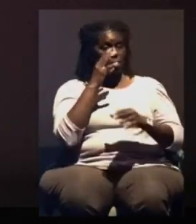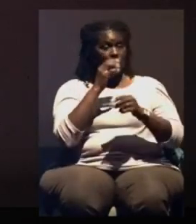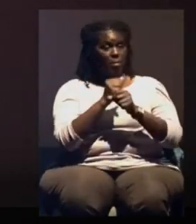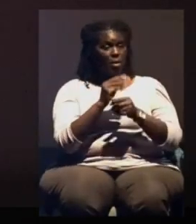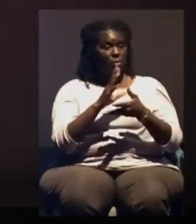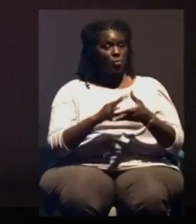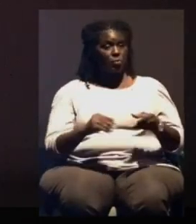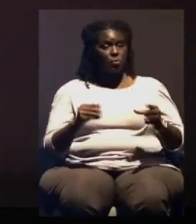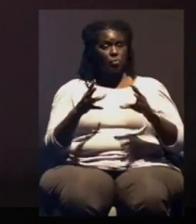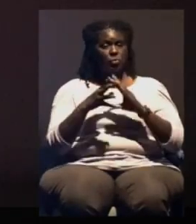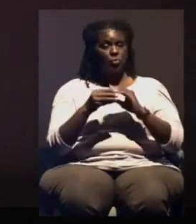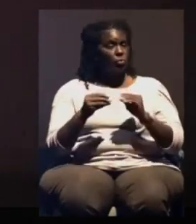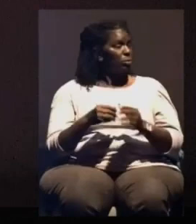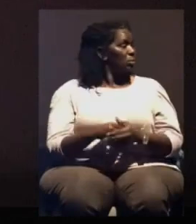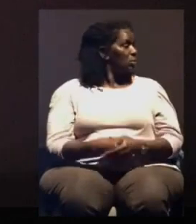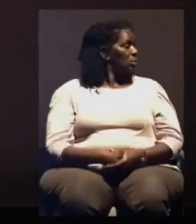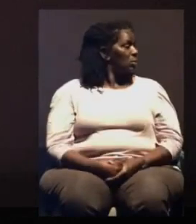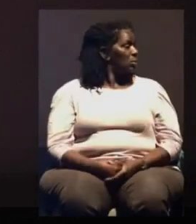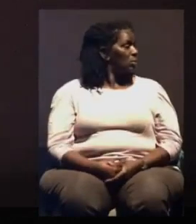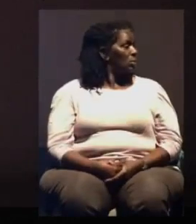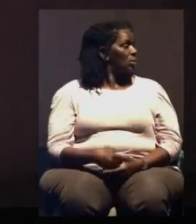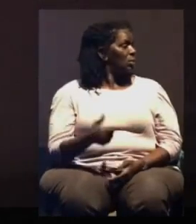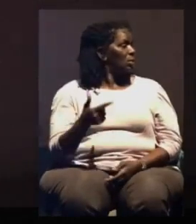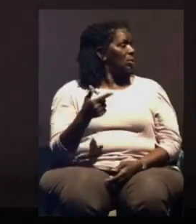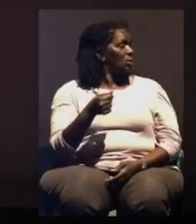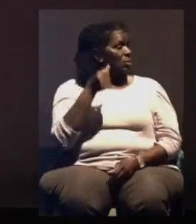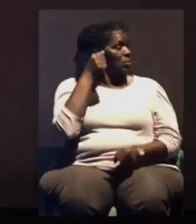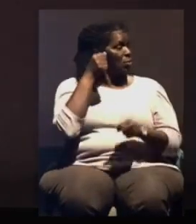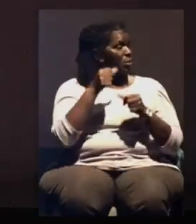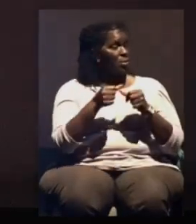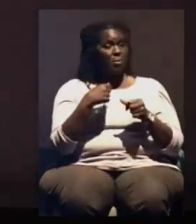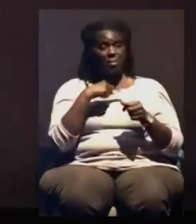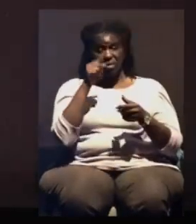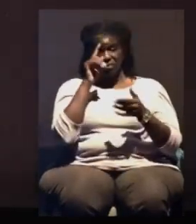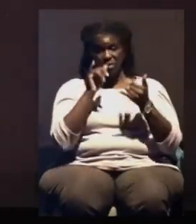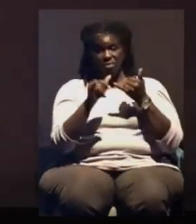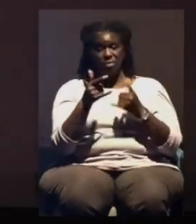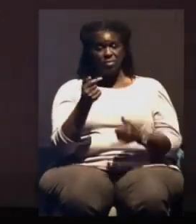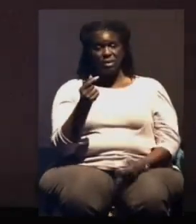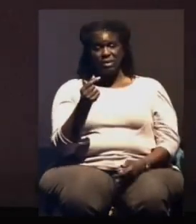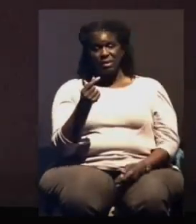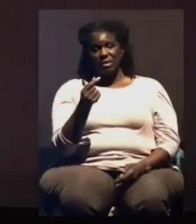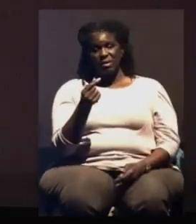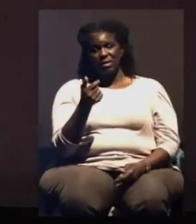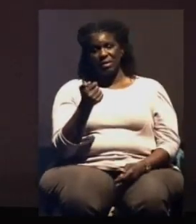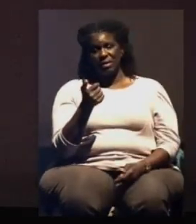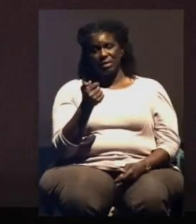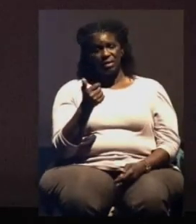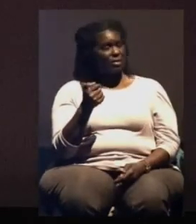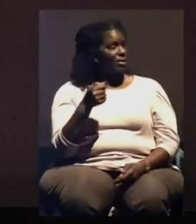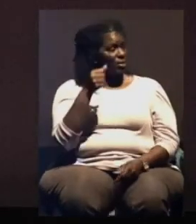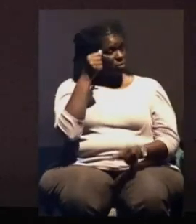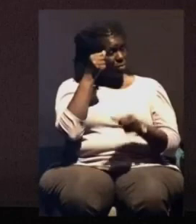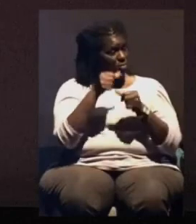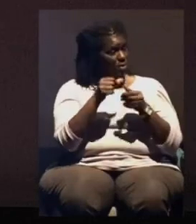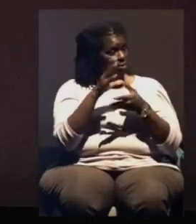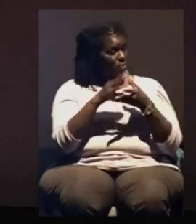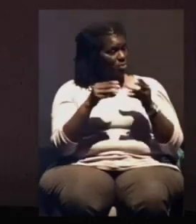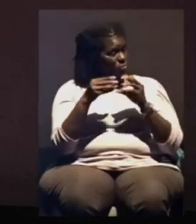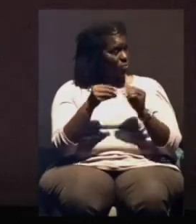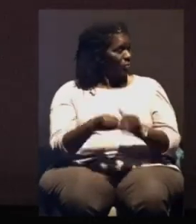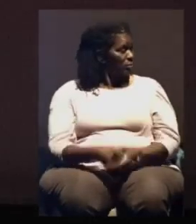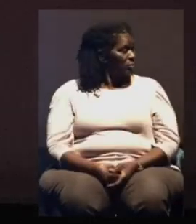stories that exist. So you'll remember me forever with this clicker in my hand. So you'll remember the story, you'll remember the